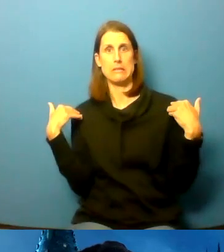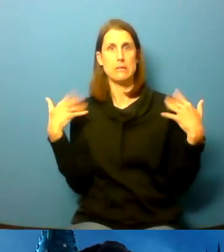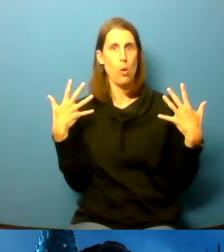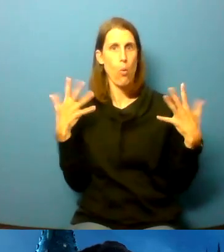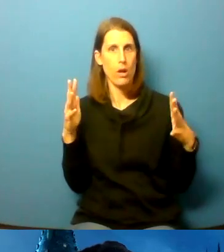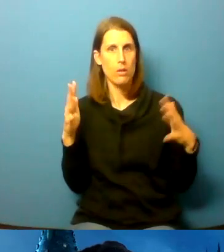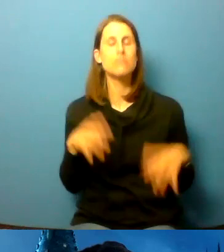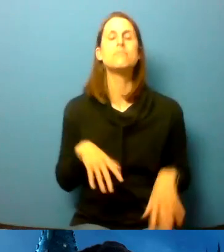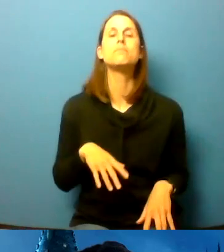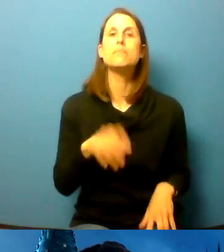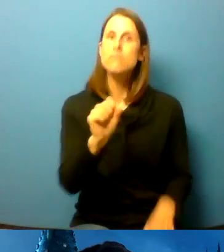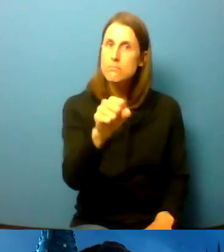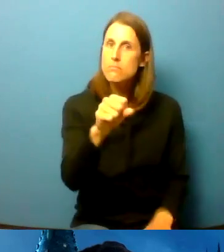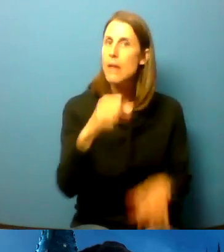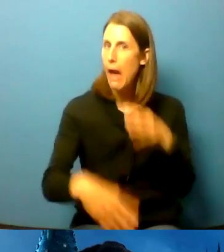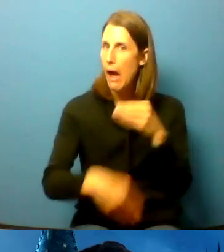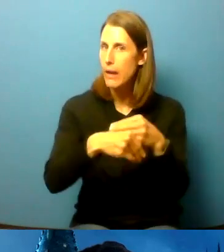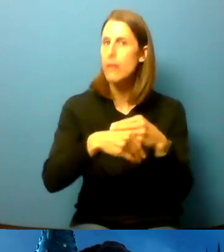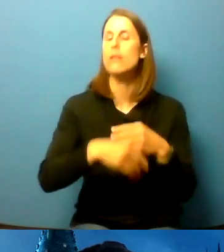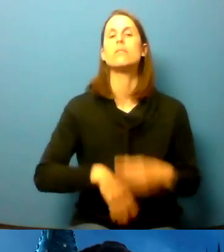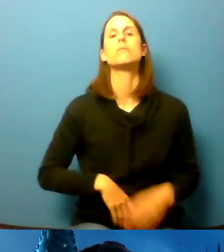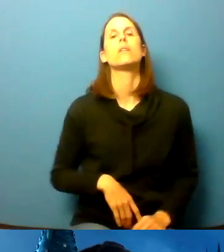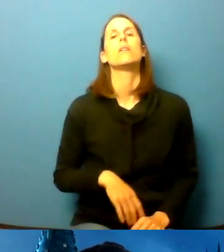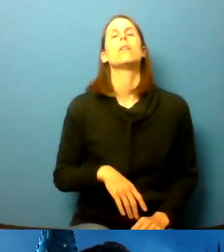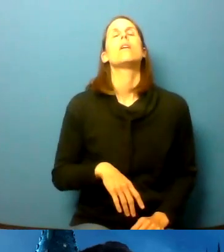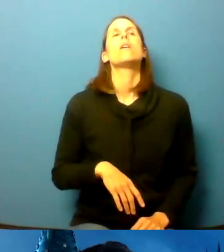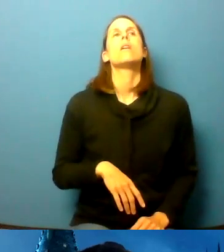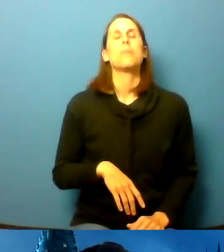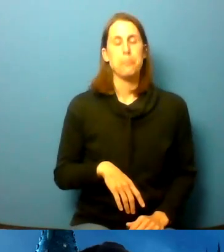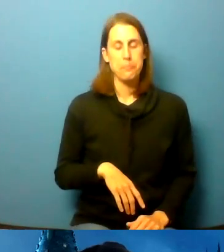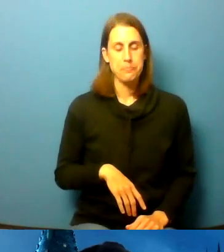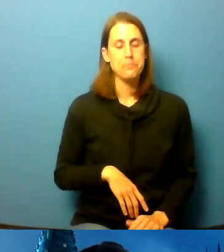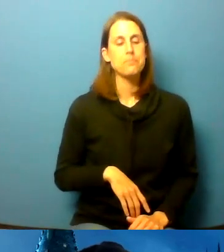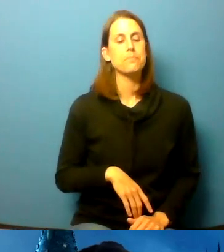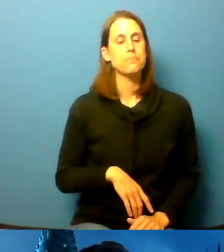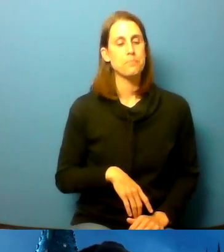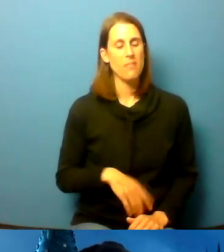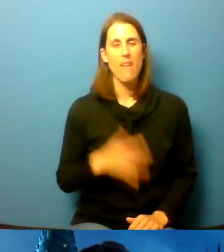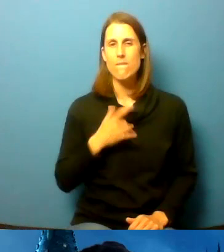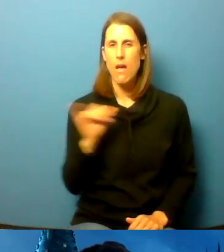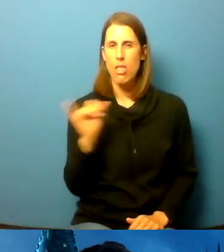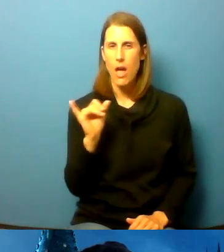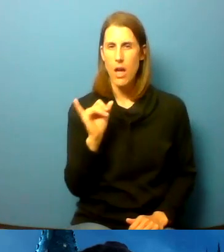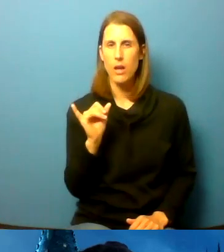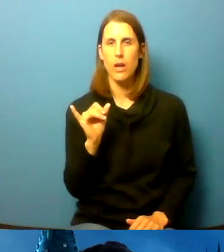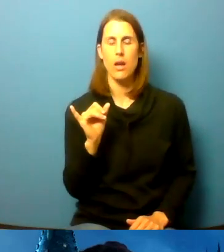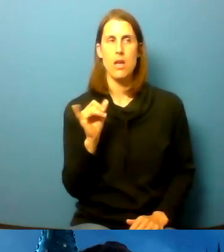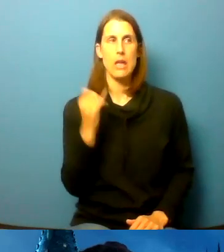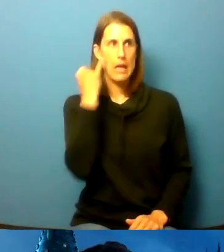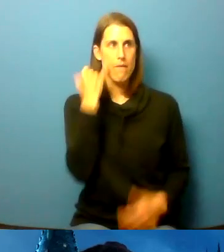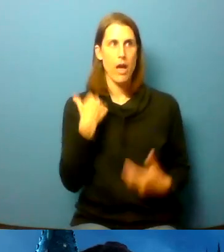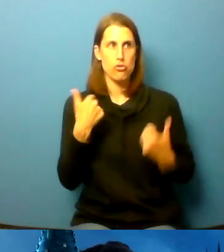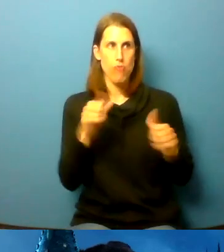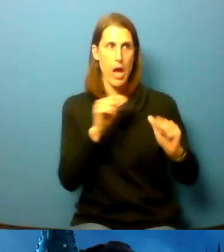for me was I was afraid that sort of by stumbling through the technology aspect and like pulling up the screen and having it not work, that